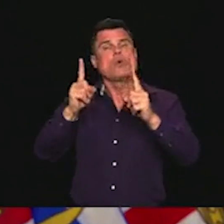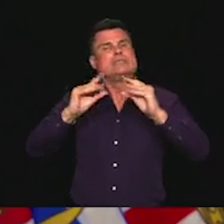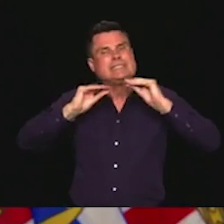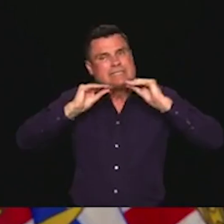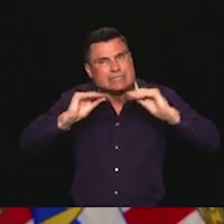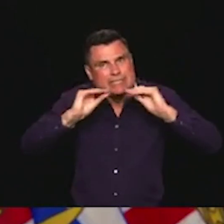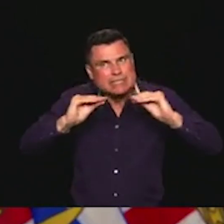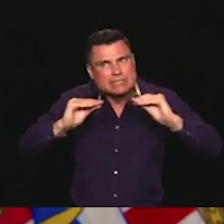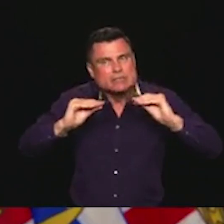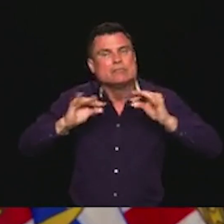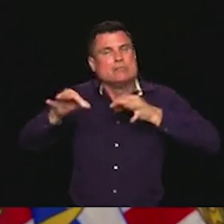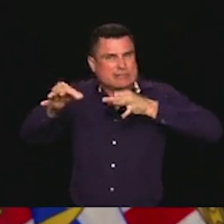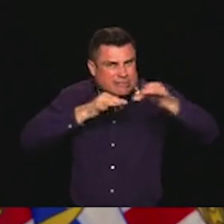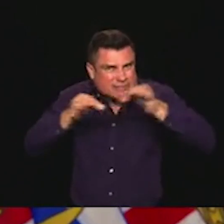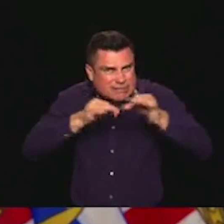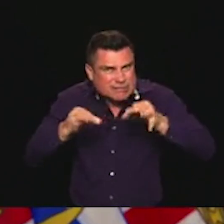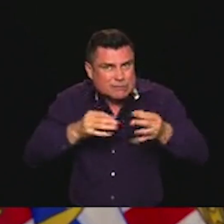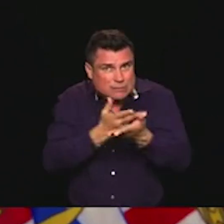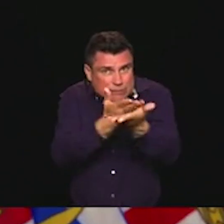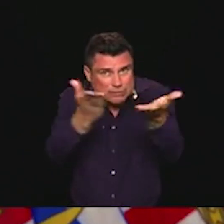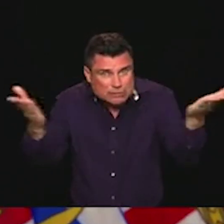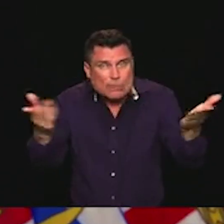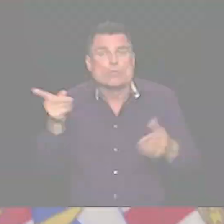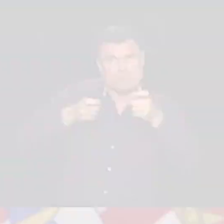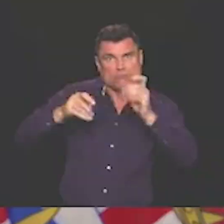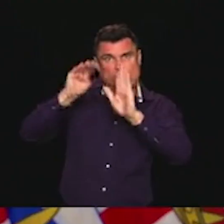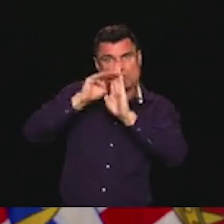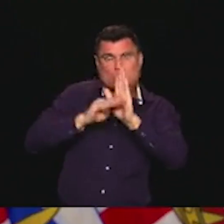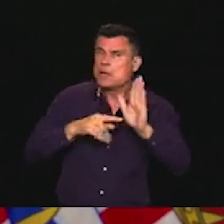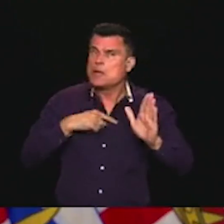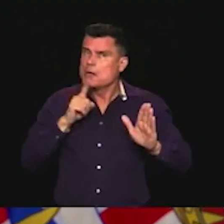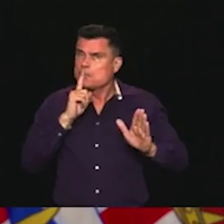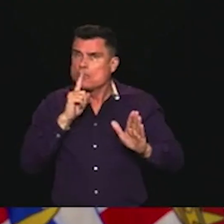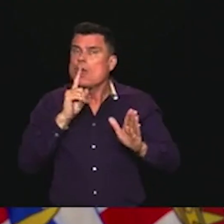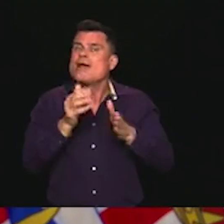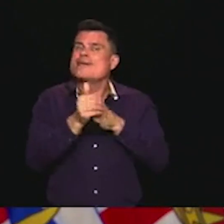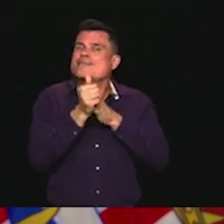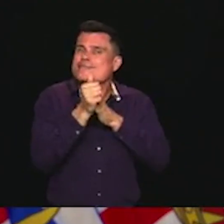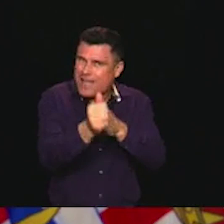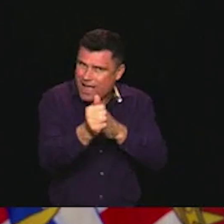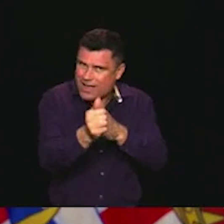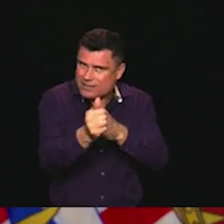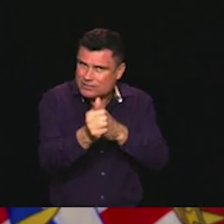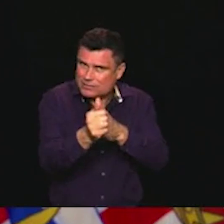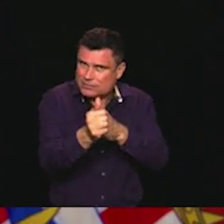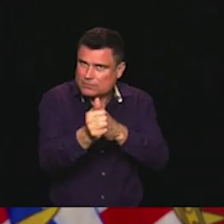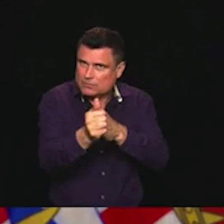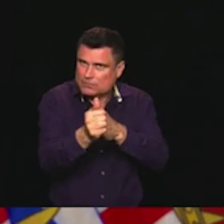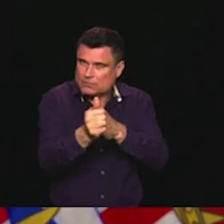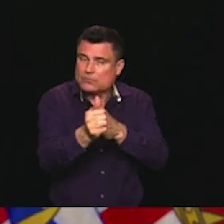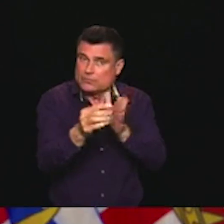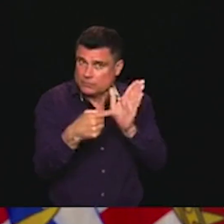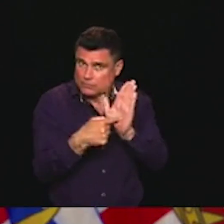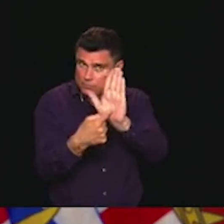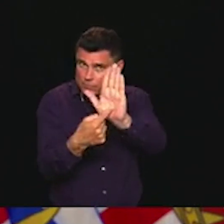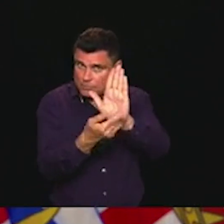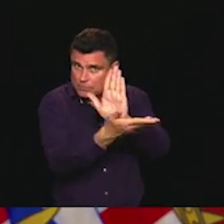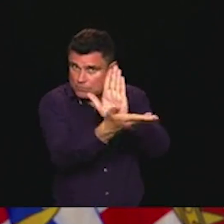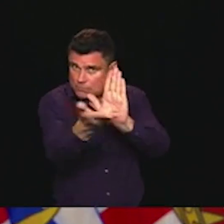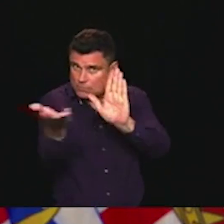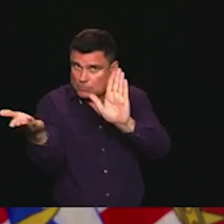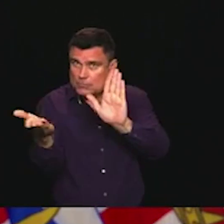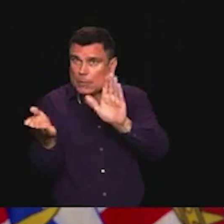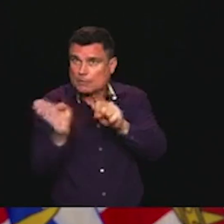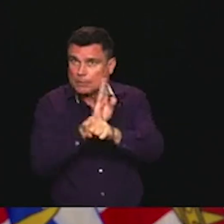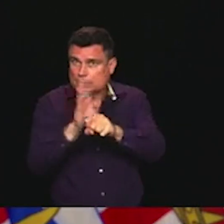relative to our specific situation and our specific business. So the plan is something that you must have, and it must be available to the public. But